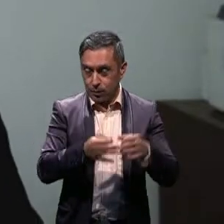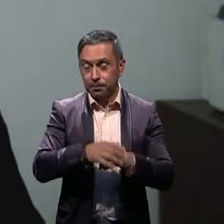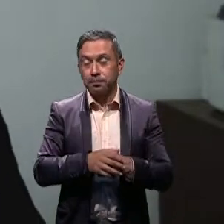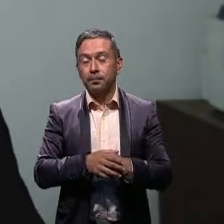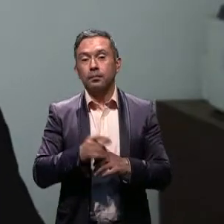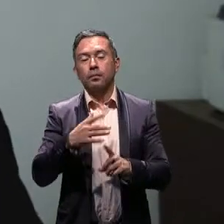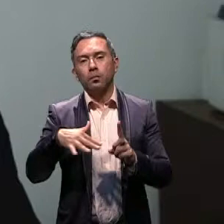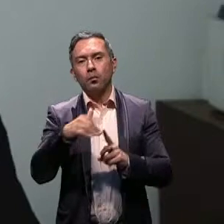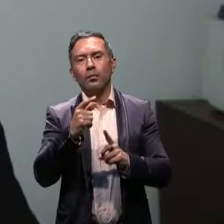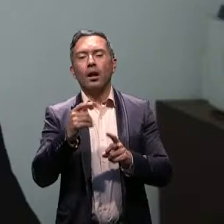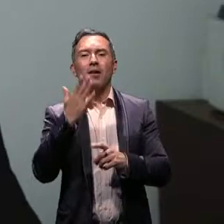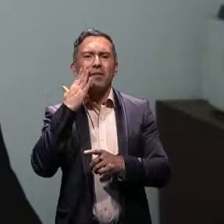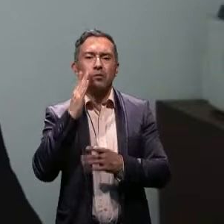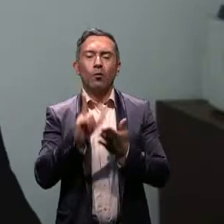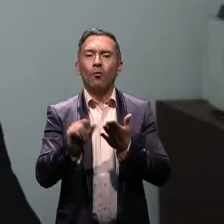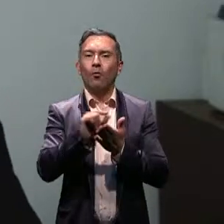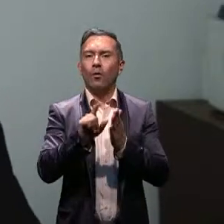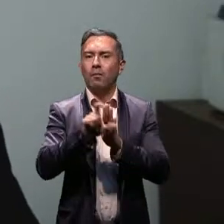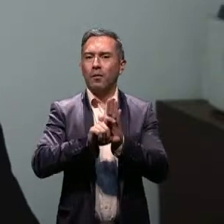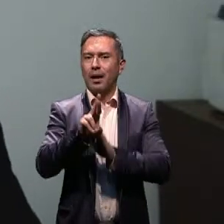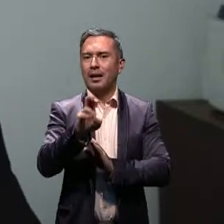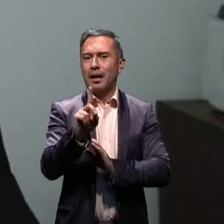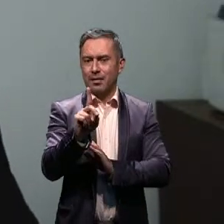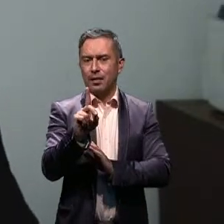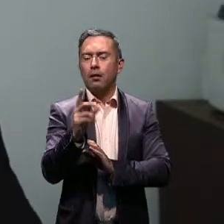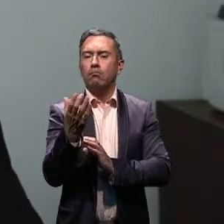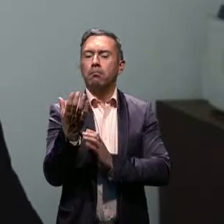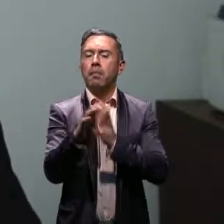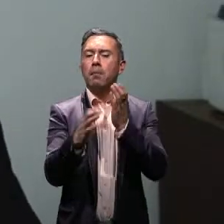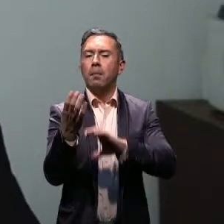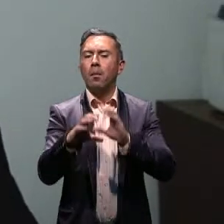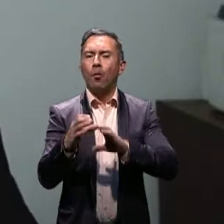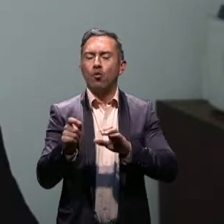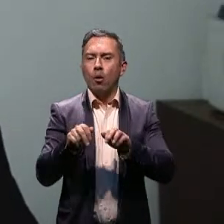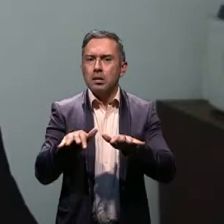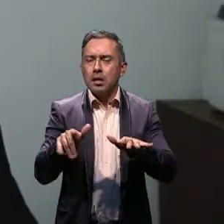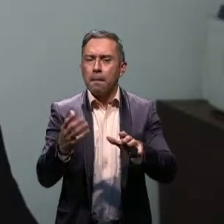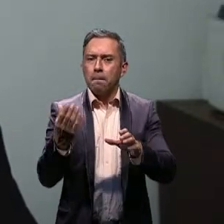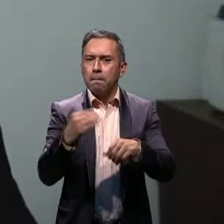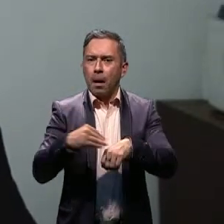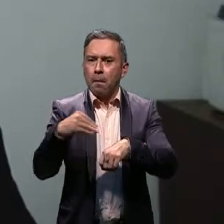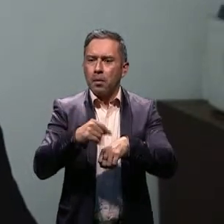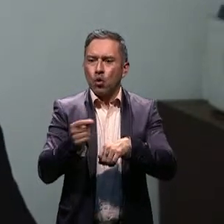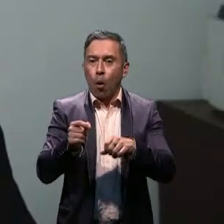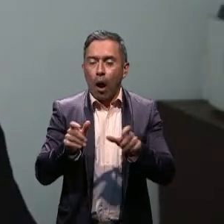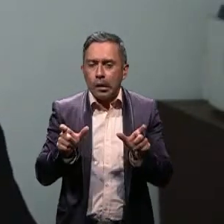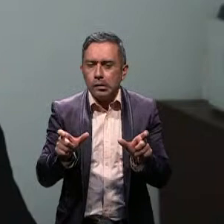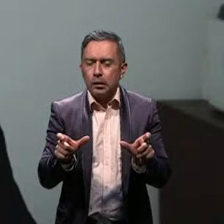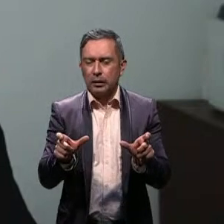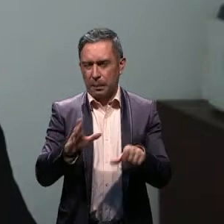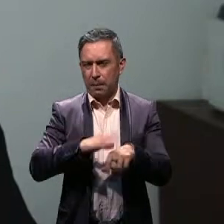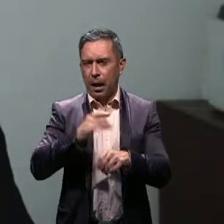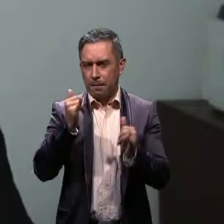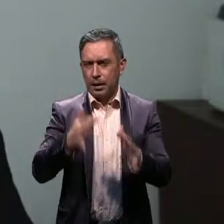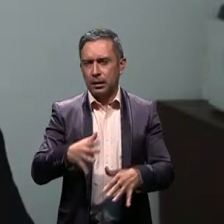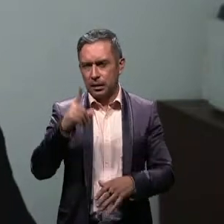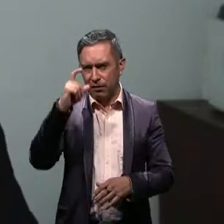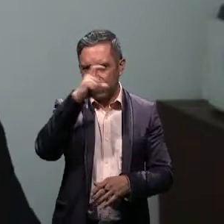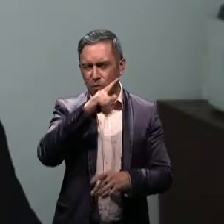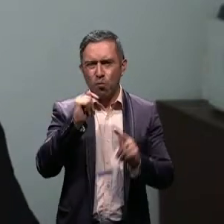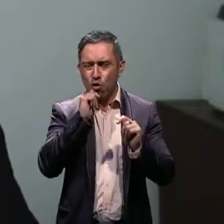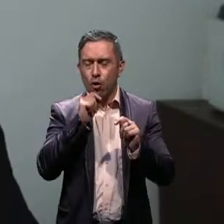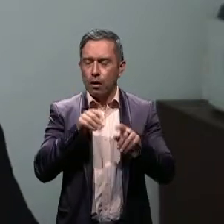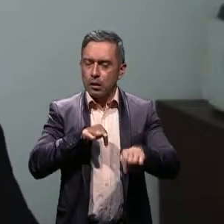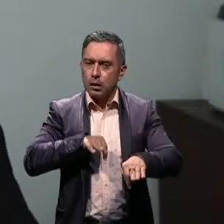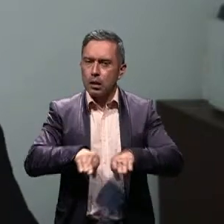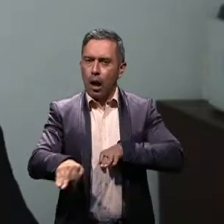So in this new siding that are offered by the social media, we have an effort which is more complex, but we should